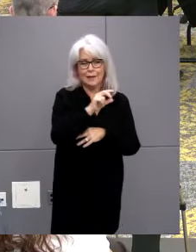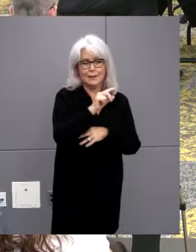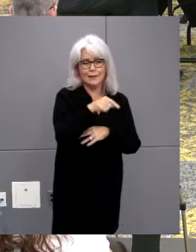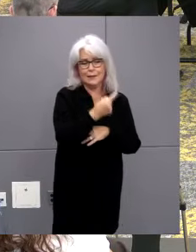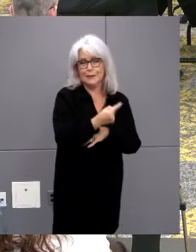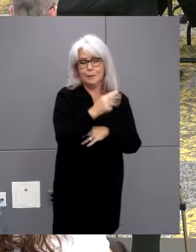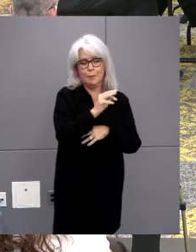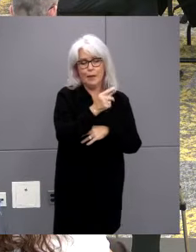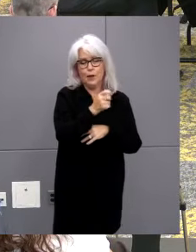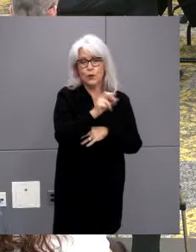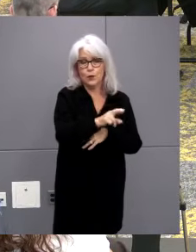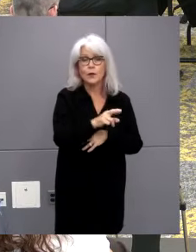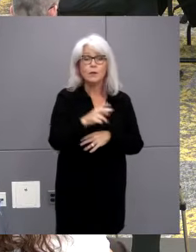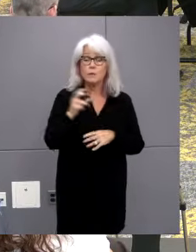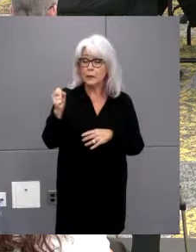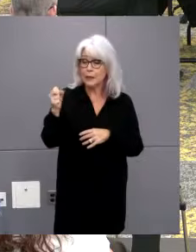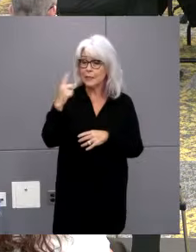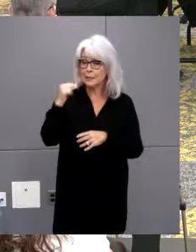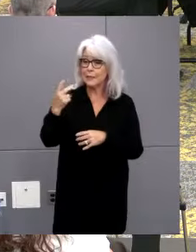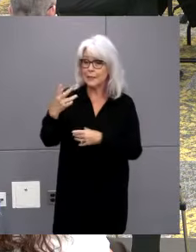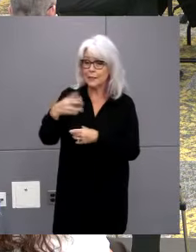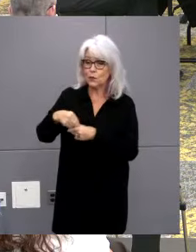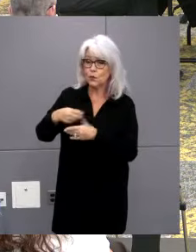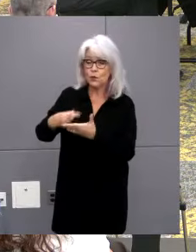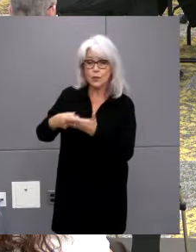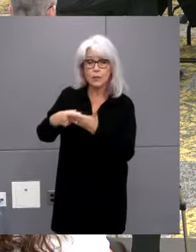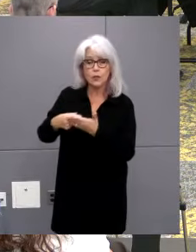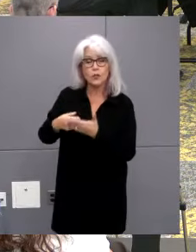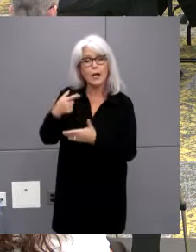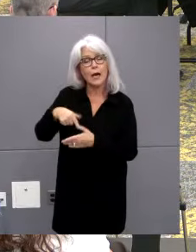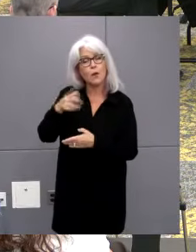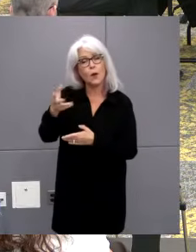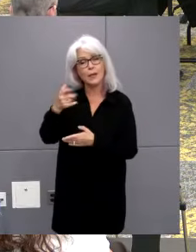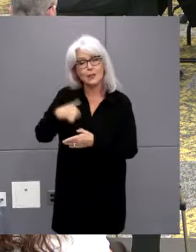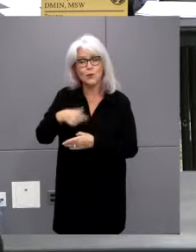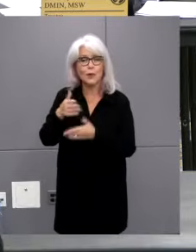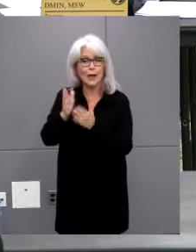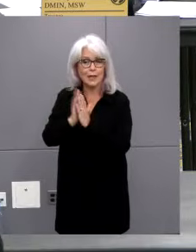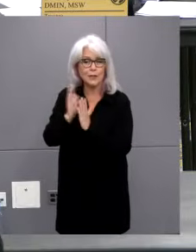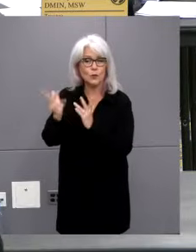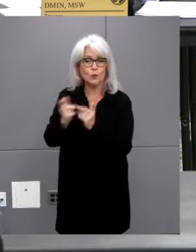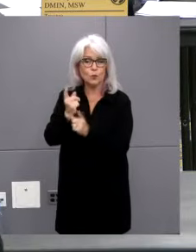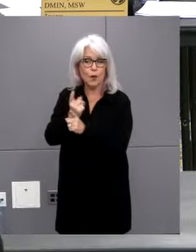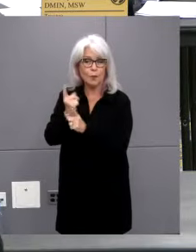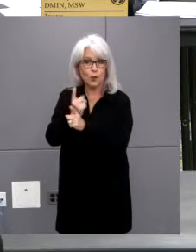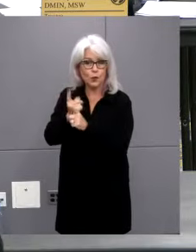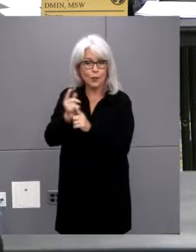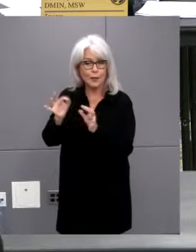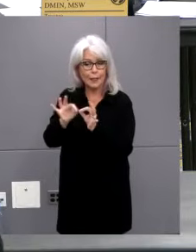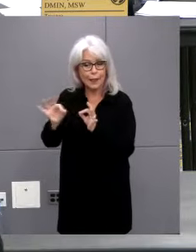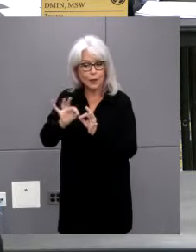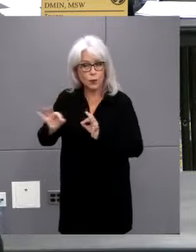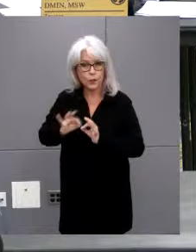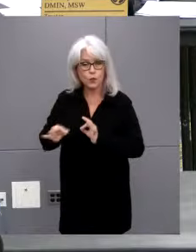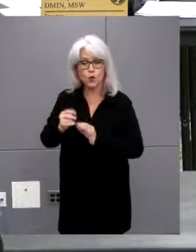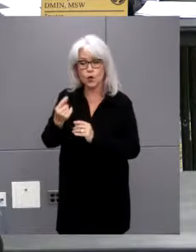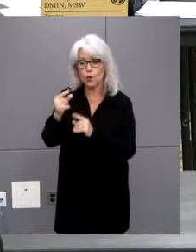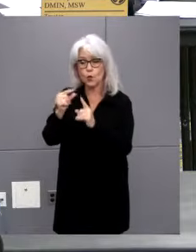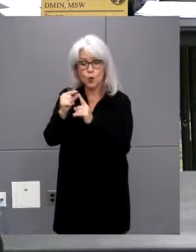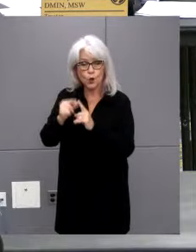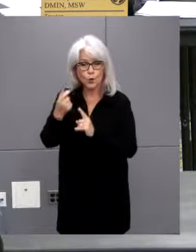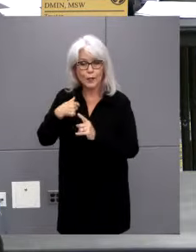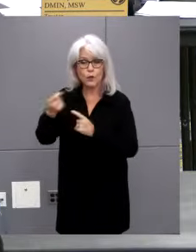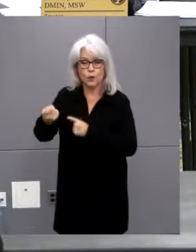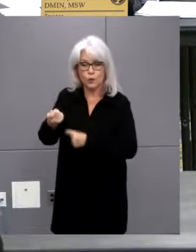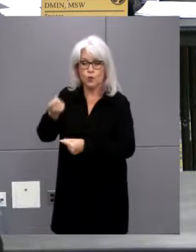when we went into discussion, I was going to ask, what would the proper language or word be that we could use in place of